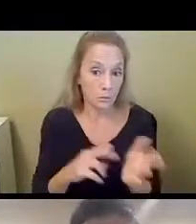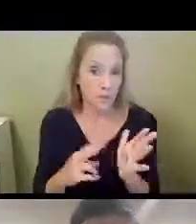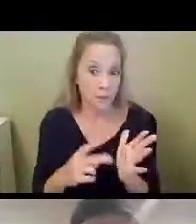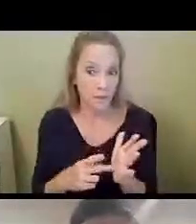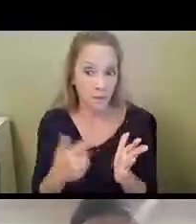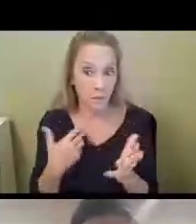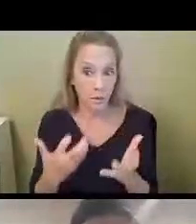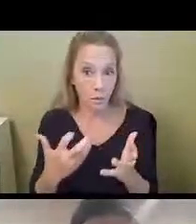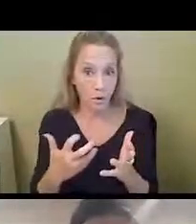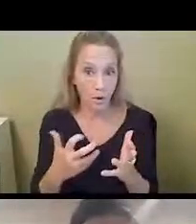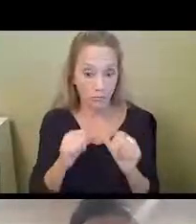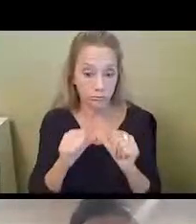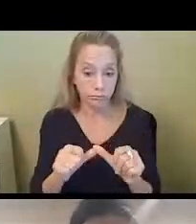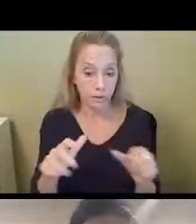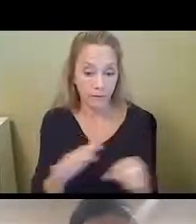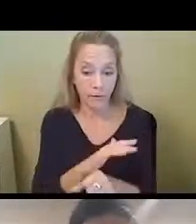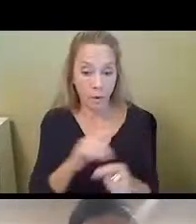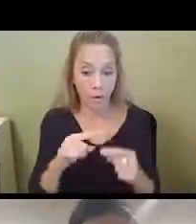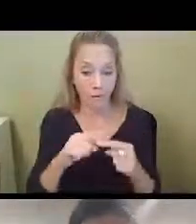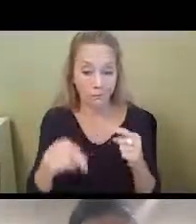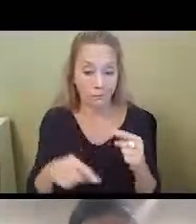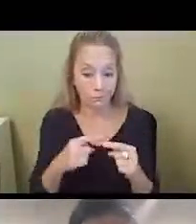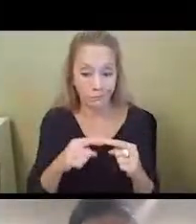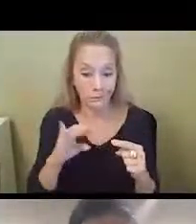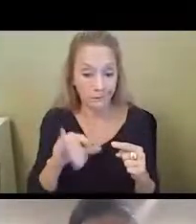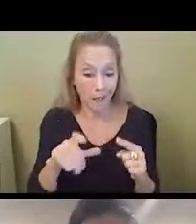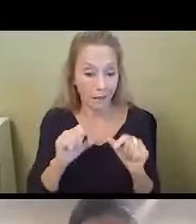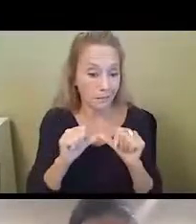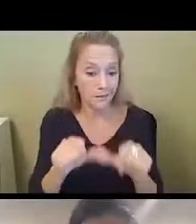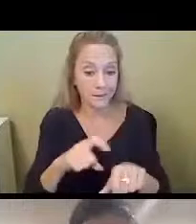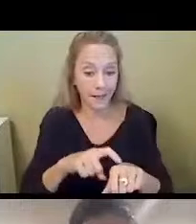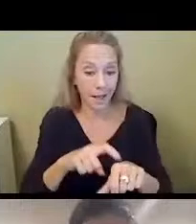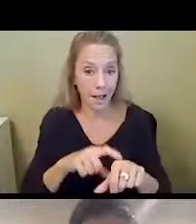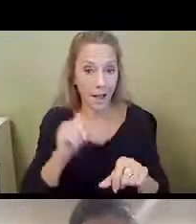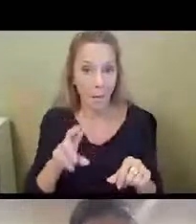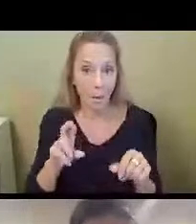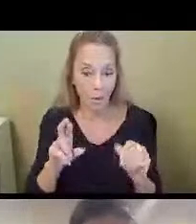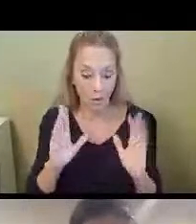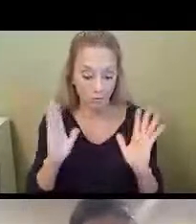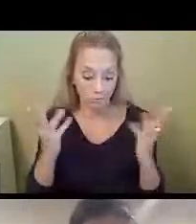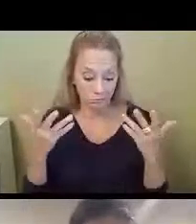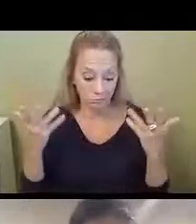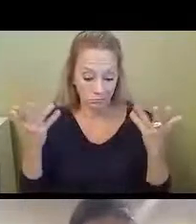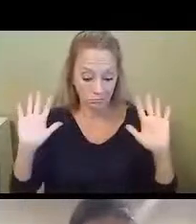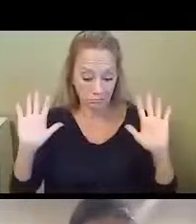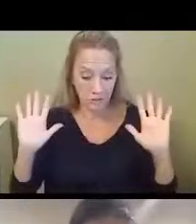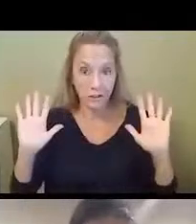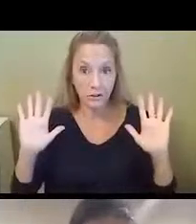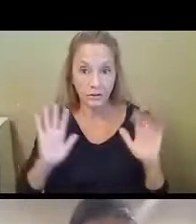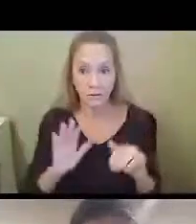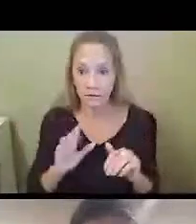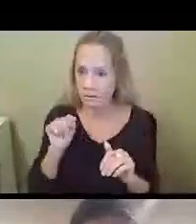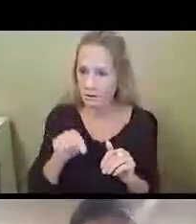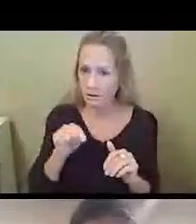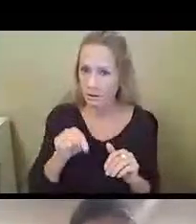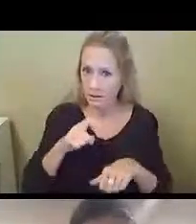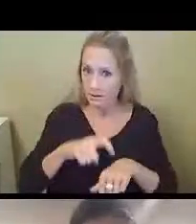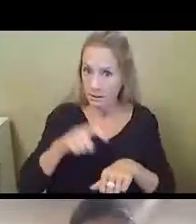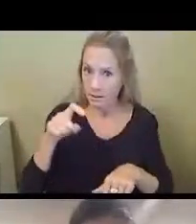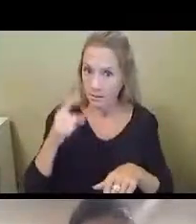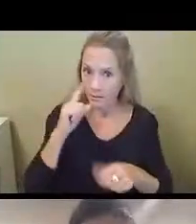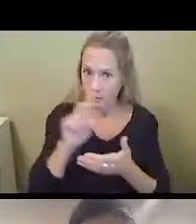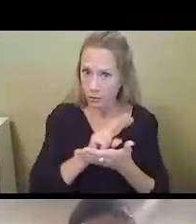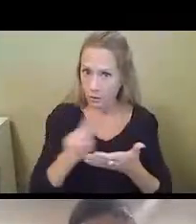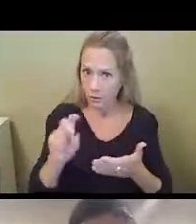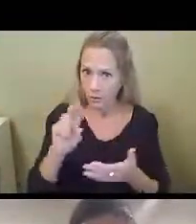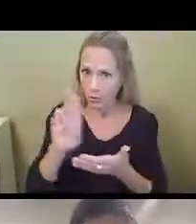full cycle, or do we want to let this one go or not? So I think we need to talk about that. Was this one up for just 2 weeks